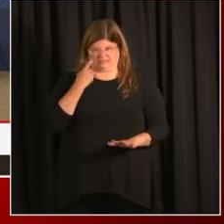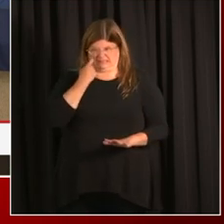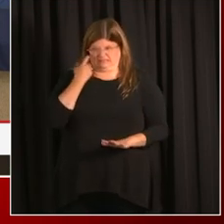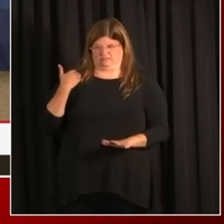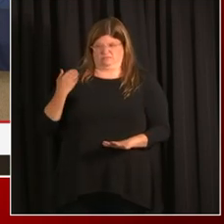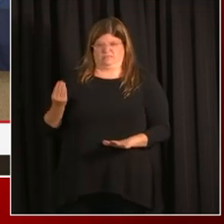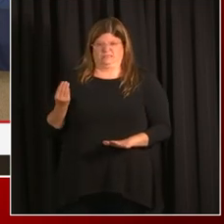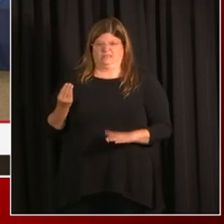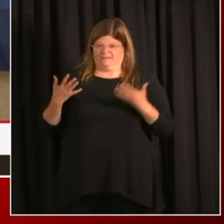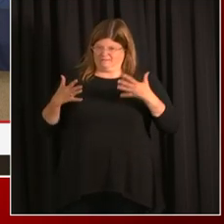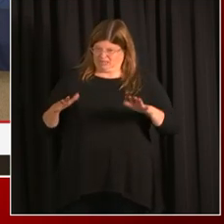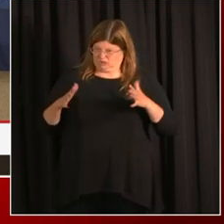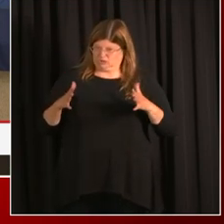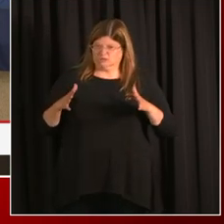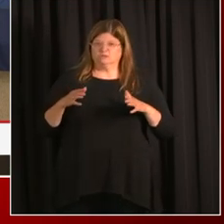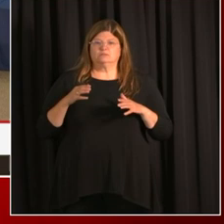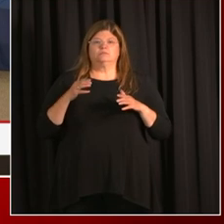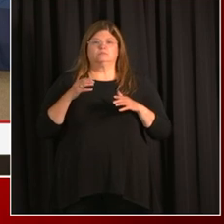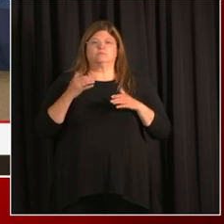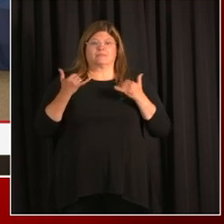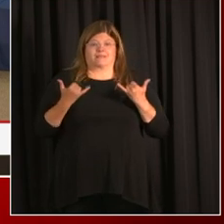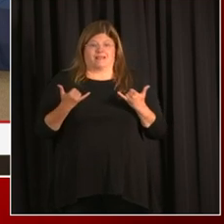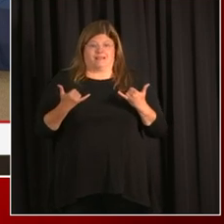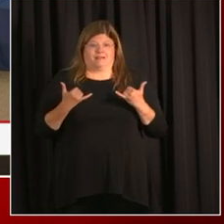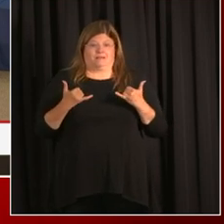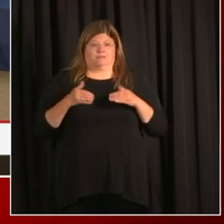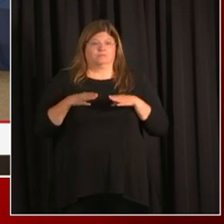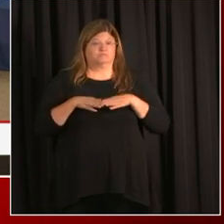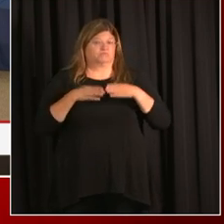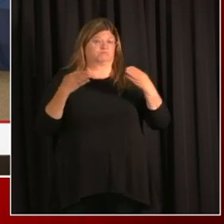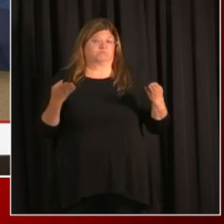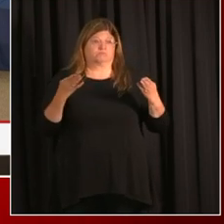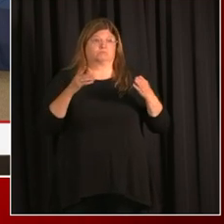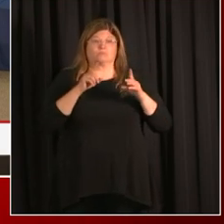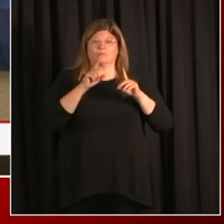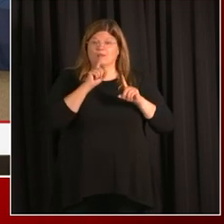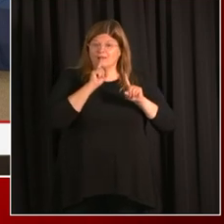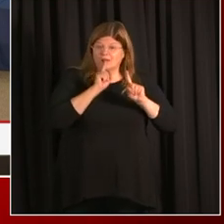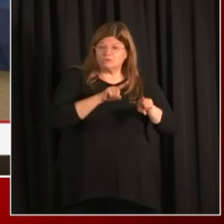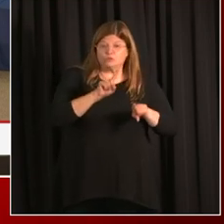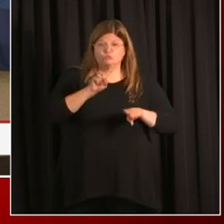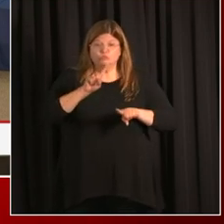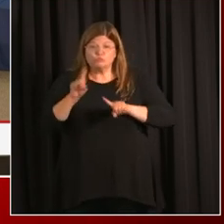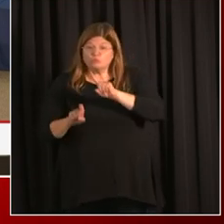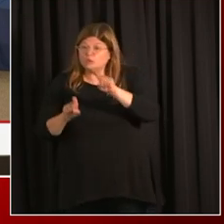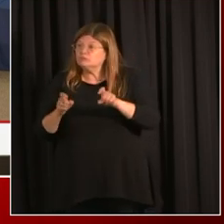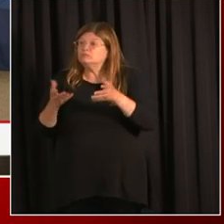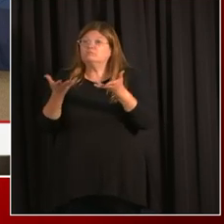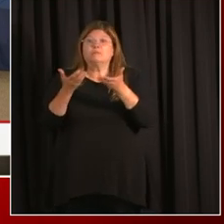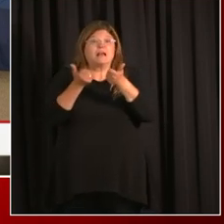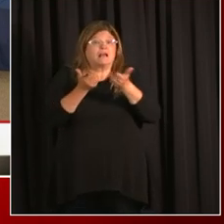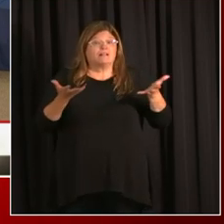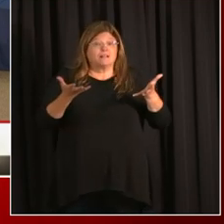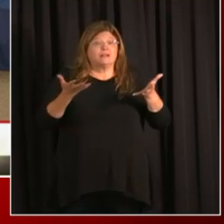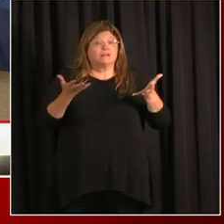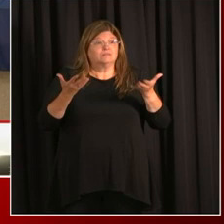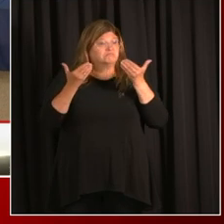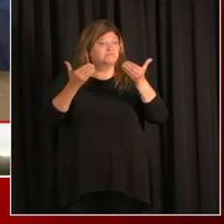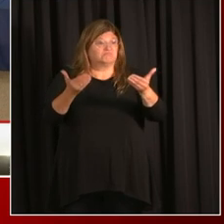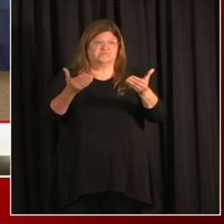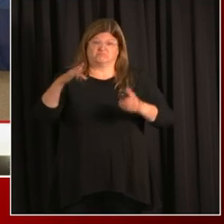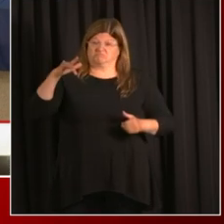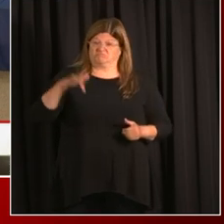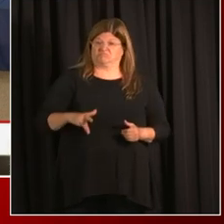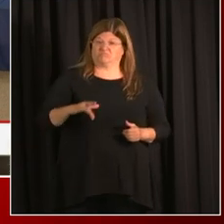into Q&A just so that we can get to you all to your questions quickly. So if you have any questions, you can press